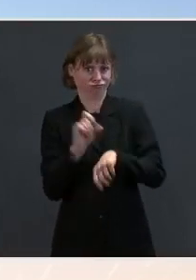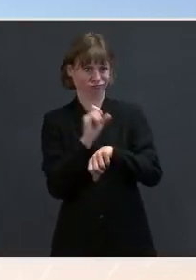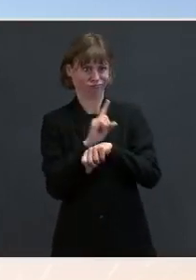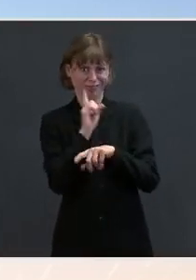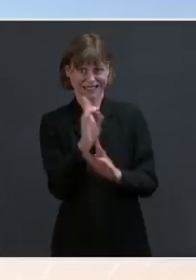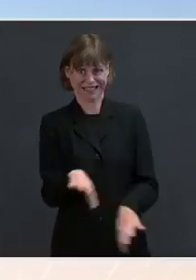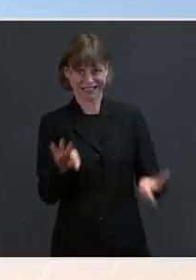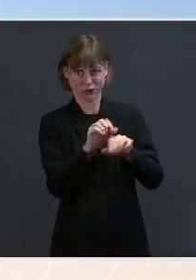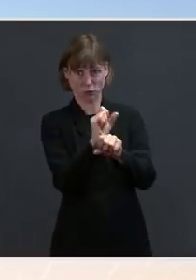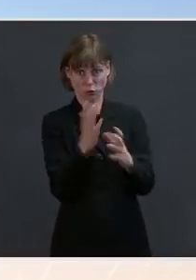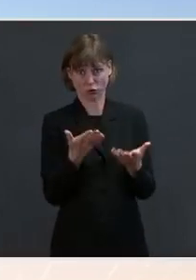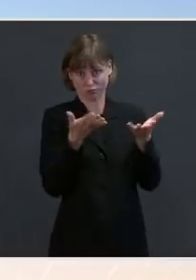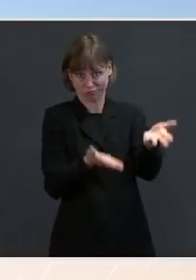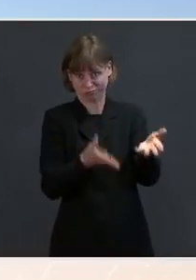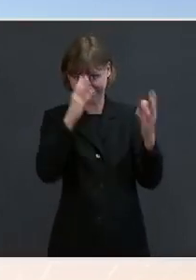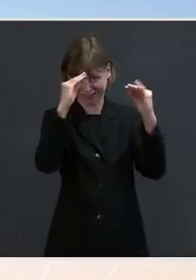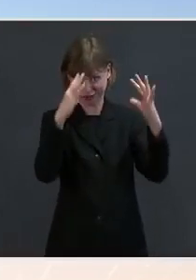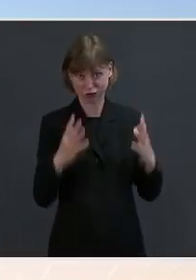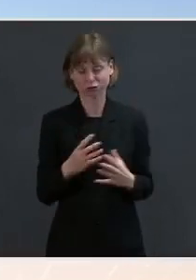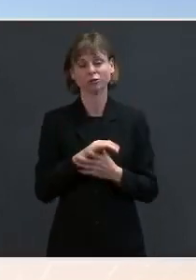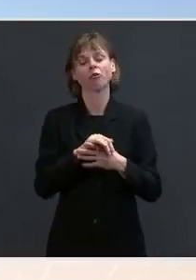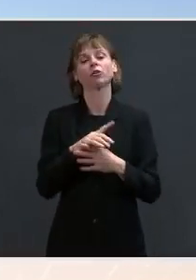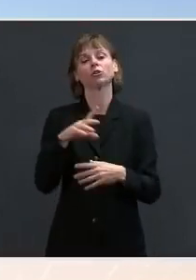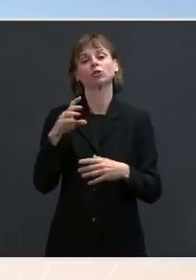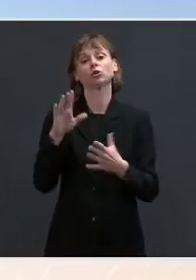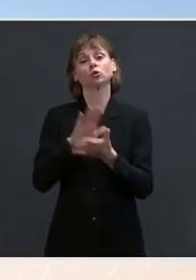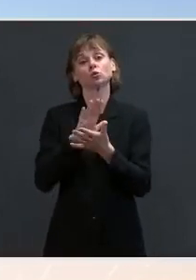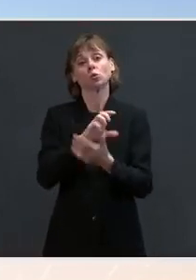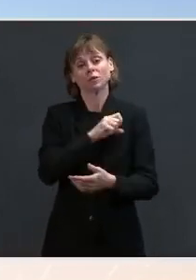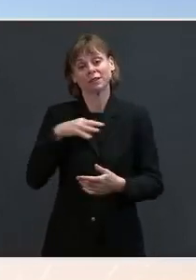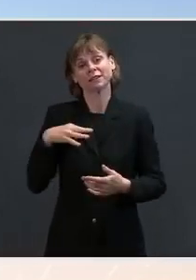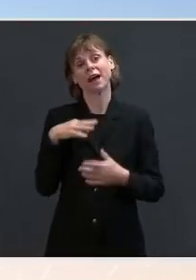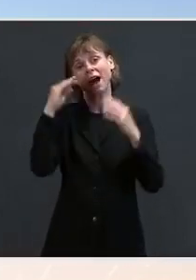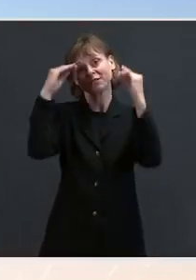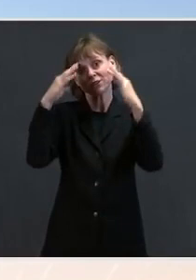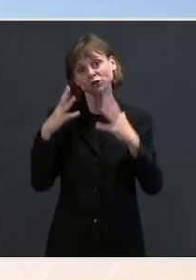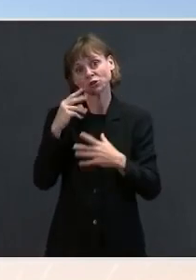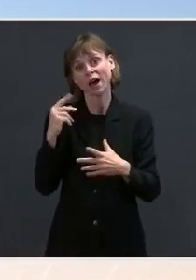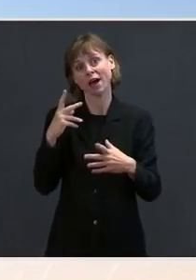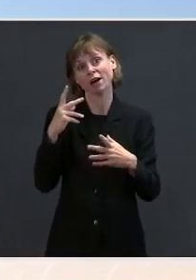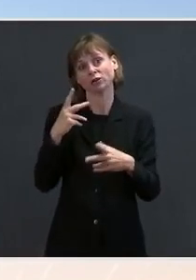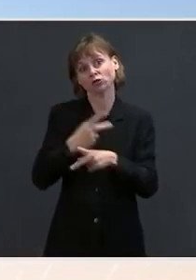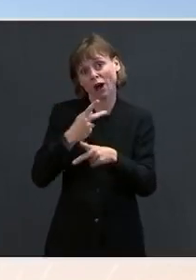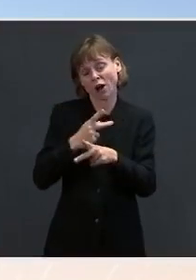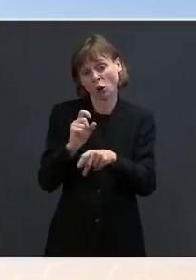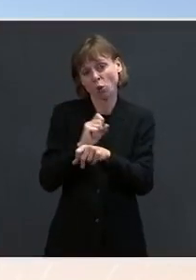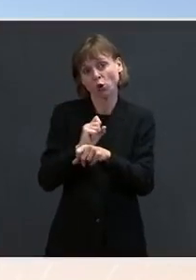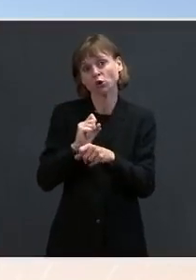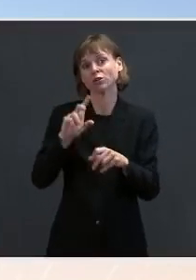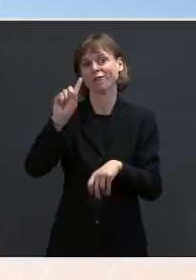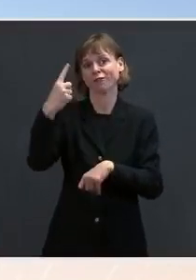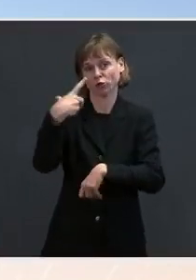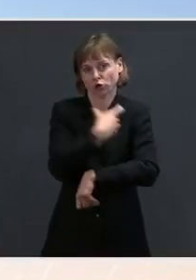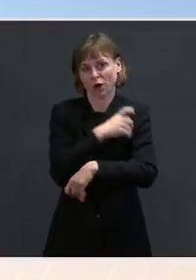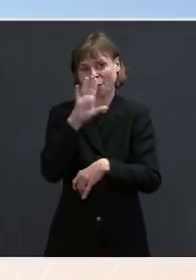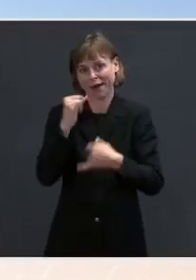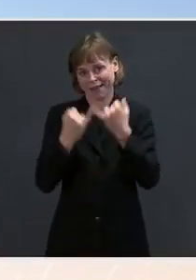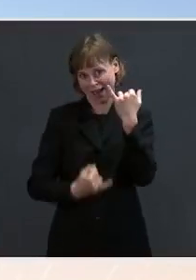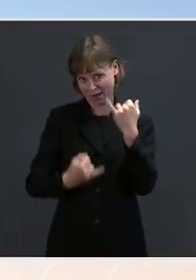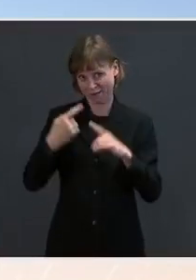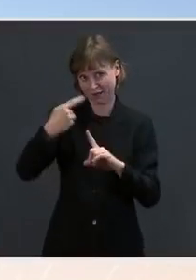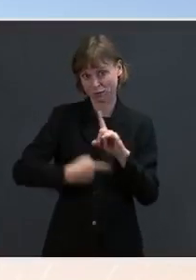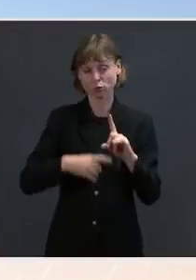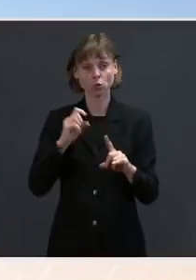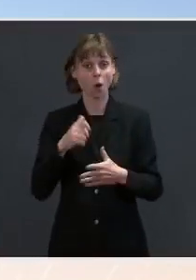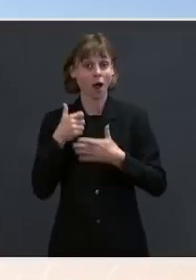school staff, and childcare workers their first shot by the end of this month. To help states do that, starting next week, we will be using the